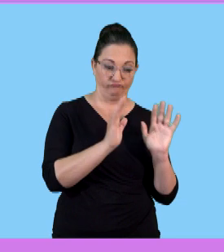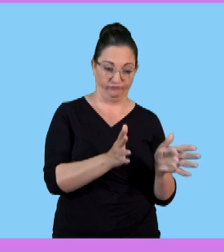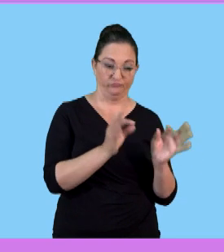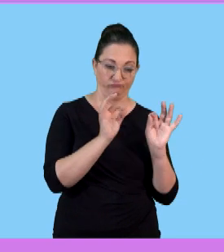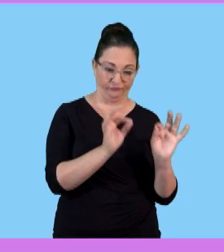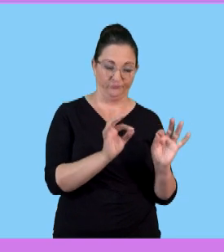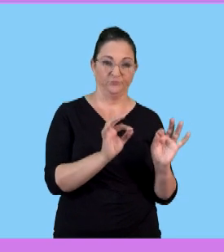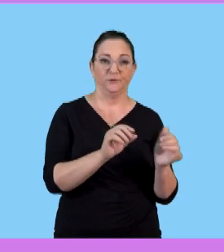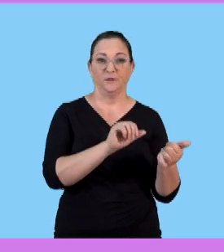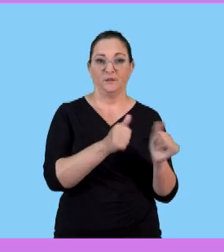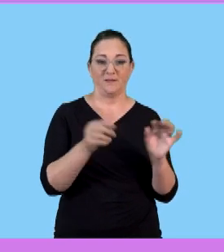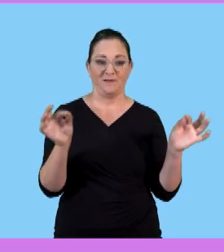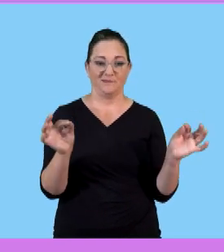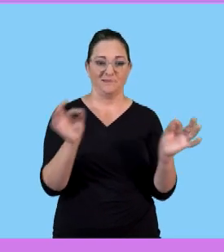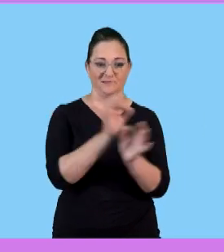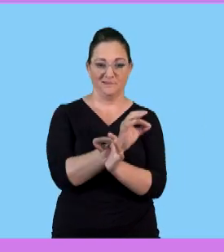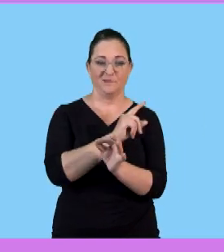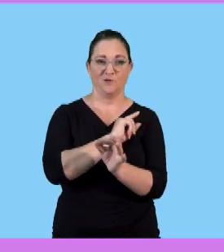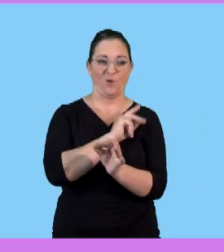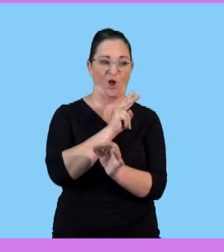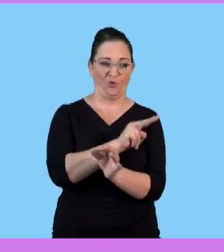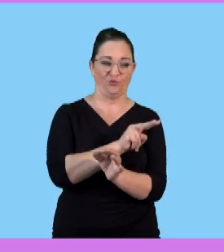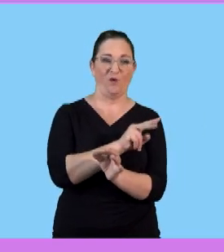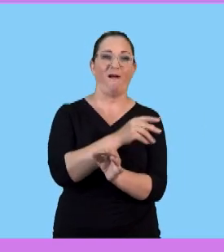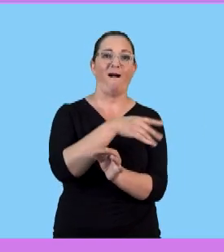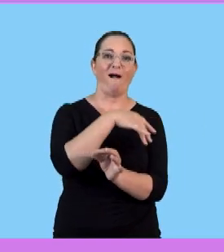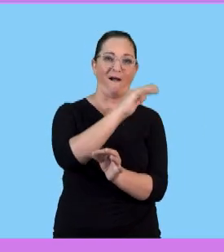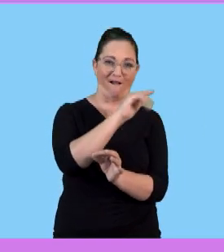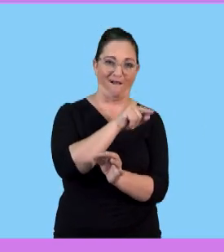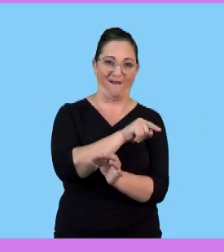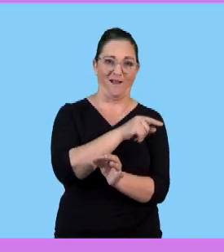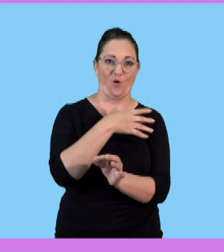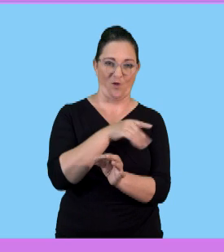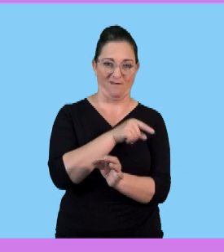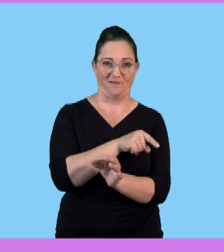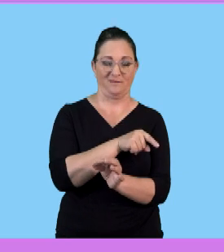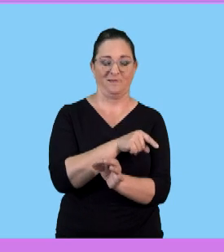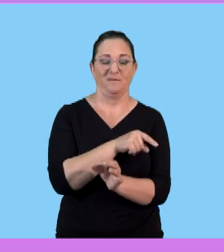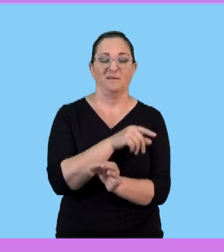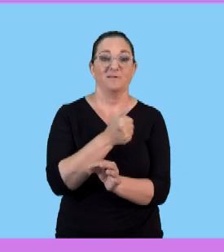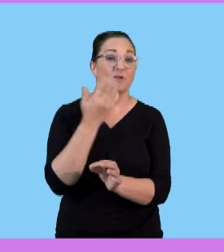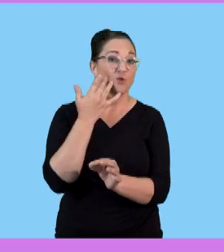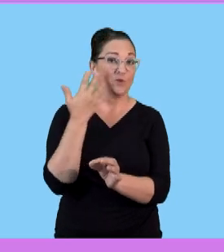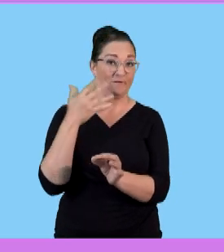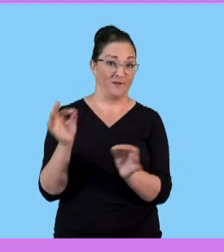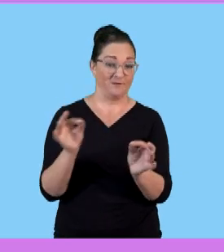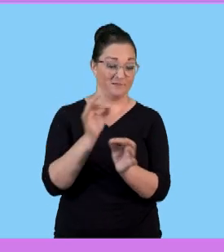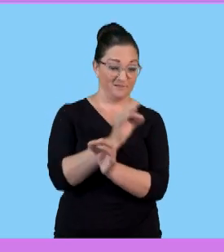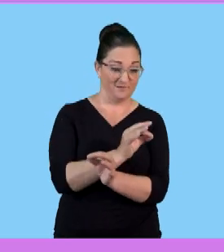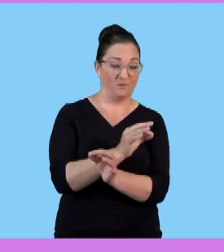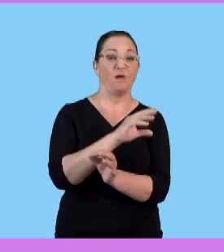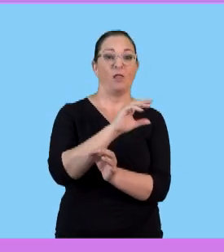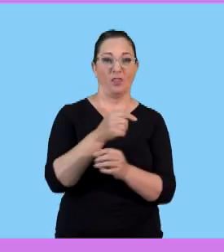correctly. I changed the subject of the formula because I was looking for the height in meters, right? So as soon as